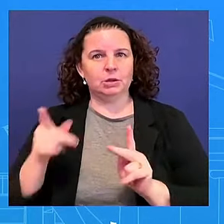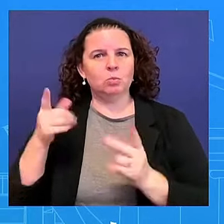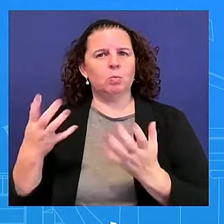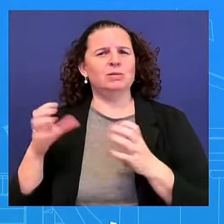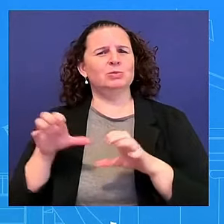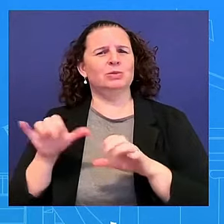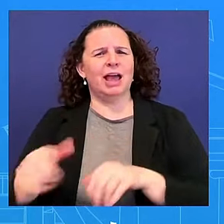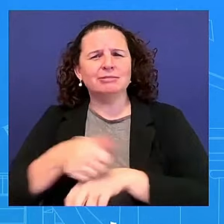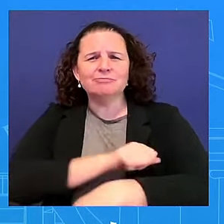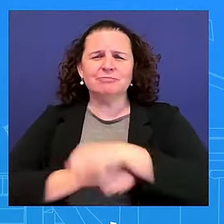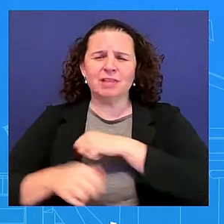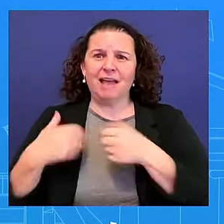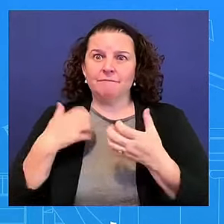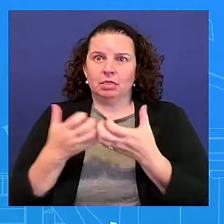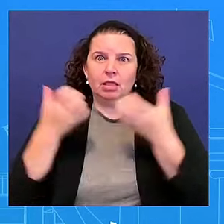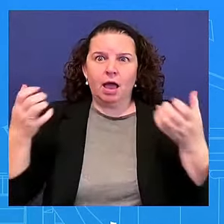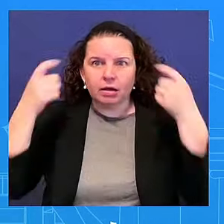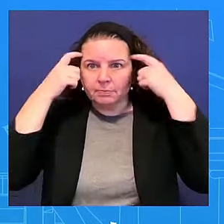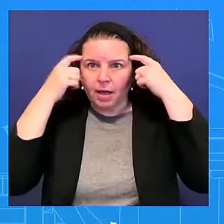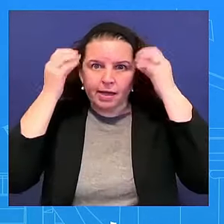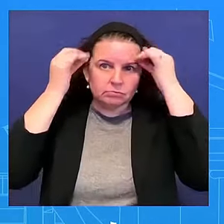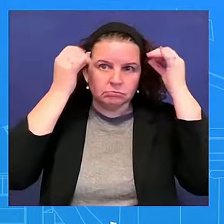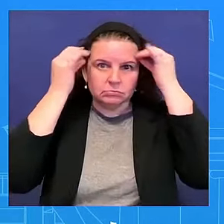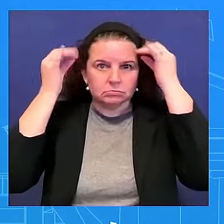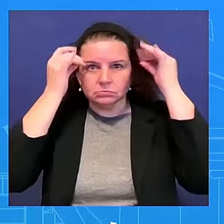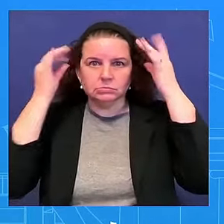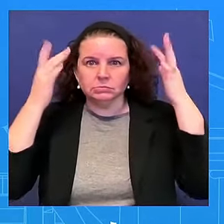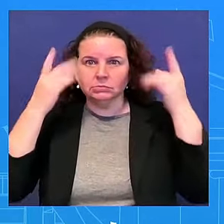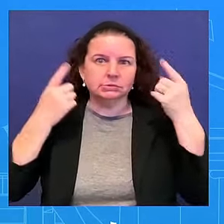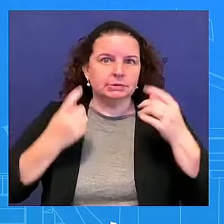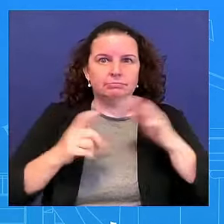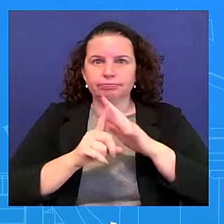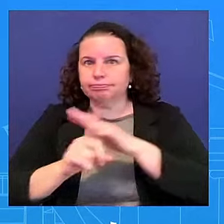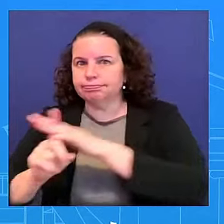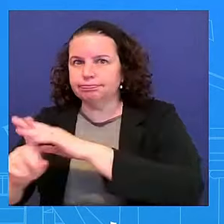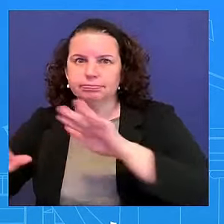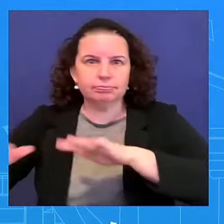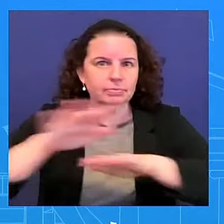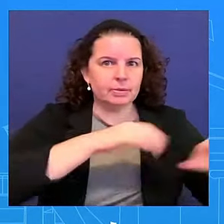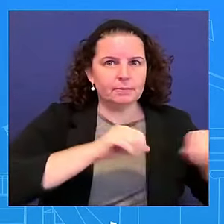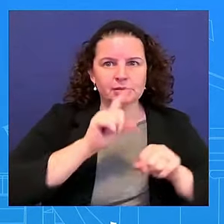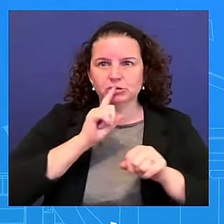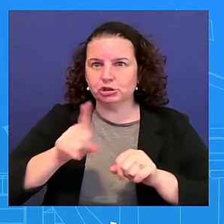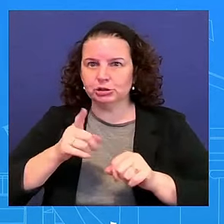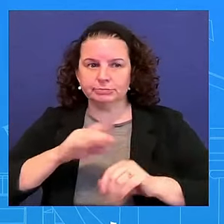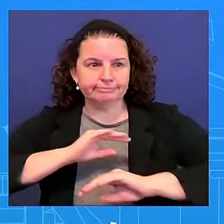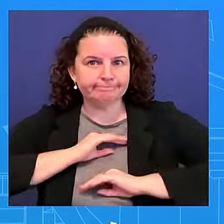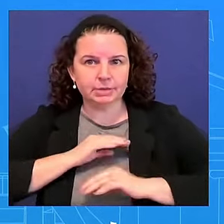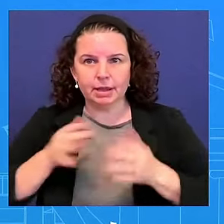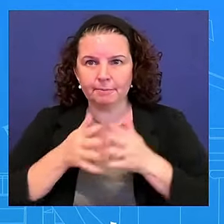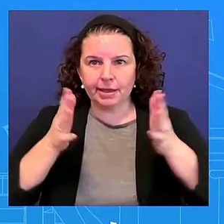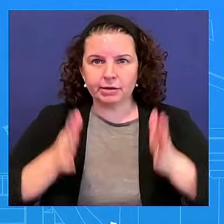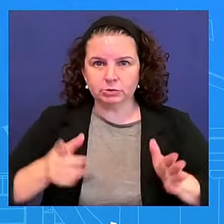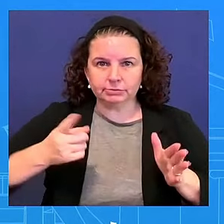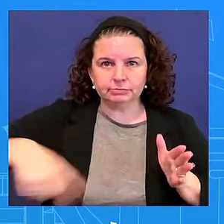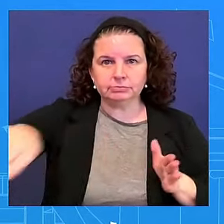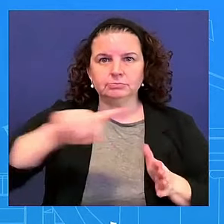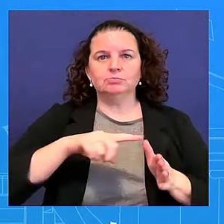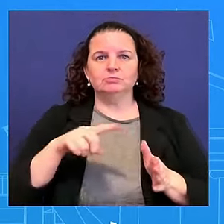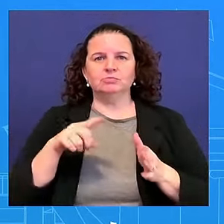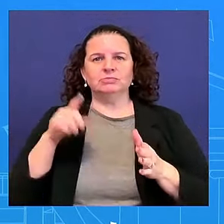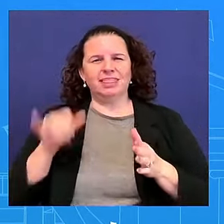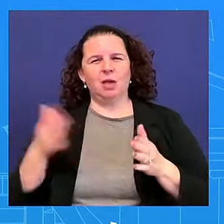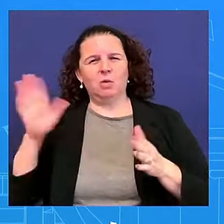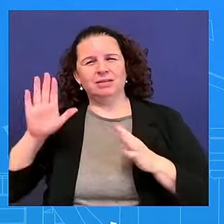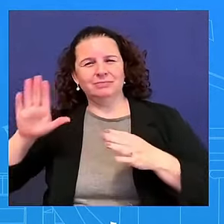making sure we deliver for the American people, that's what he's going to focus on. Okay, Peter, I know we had our chat yesterday. Yes,